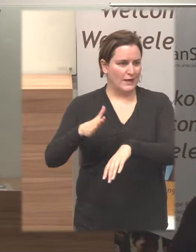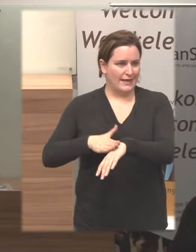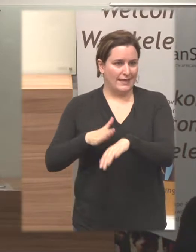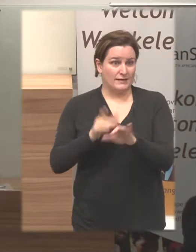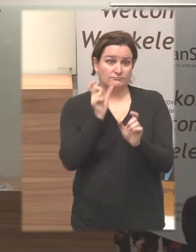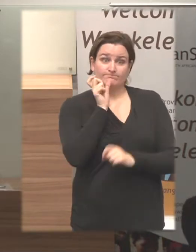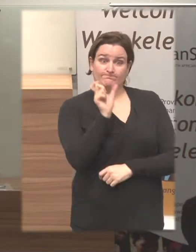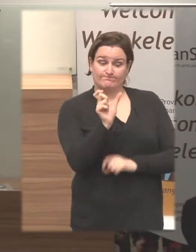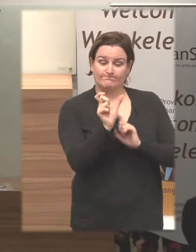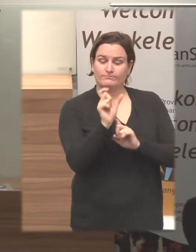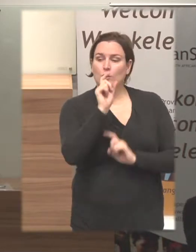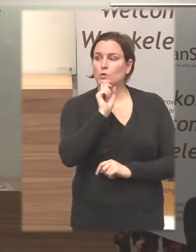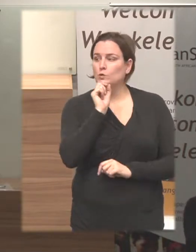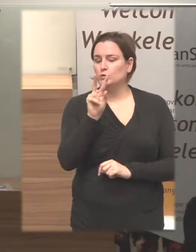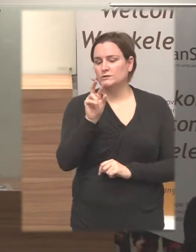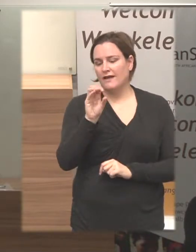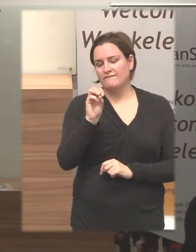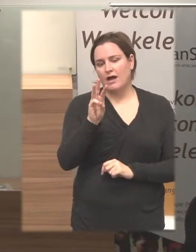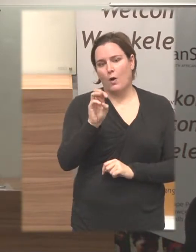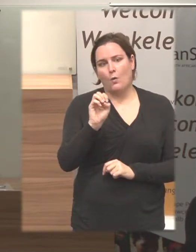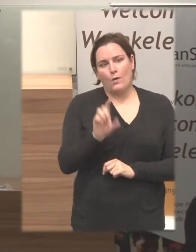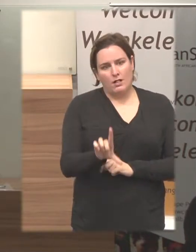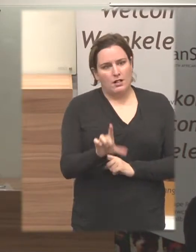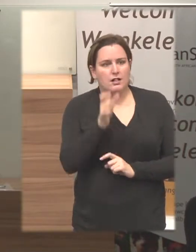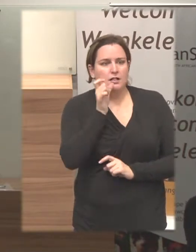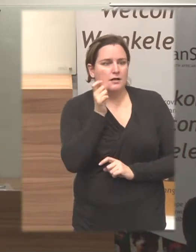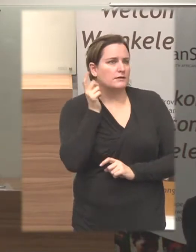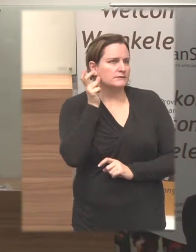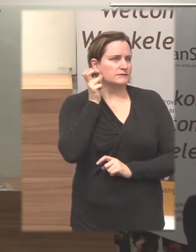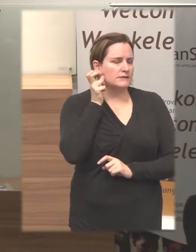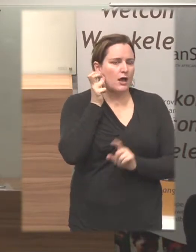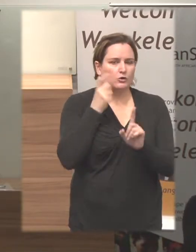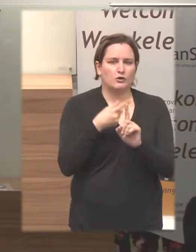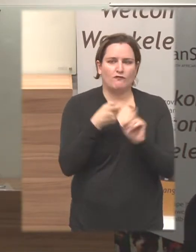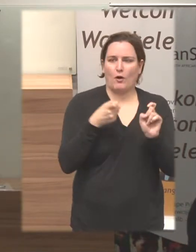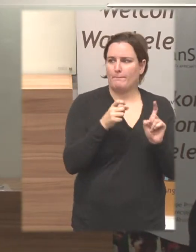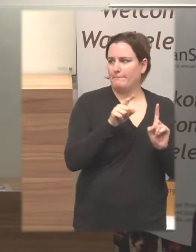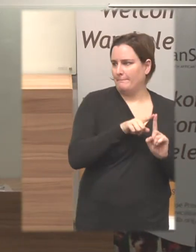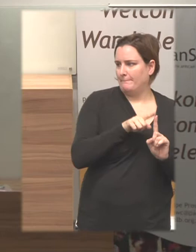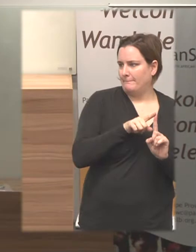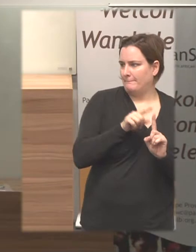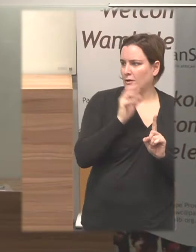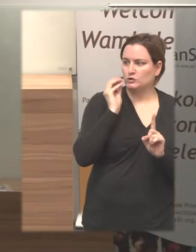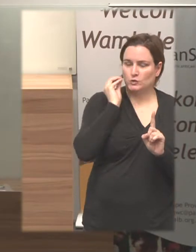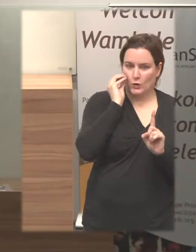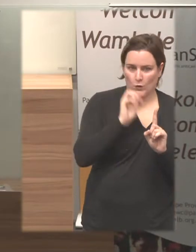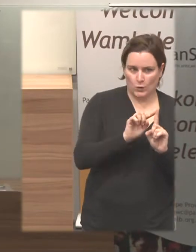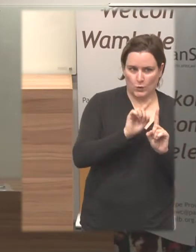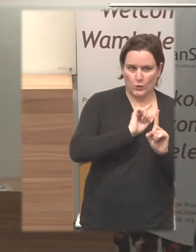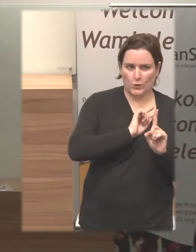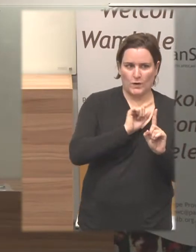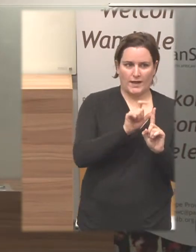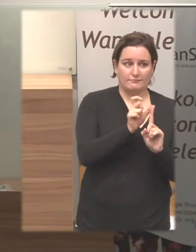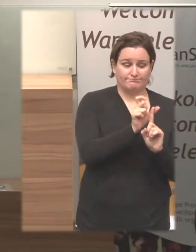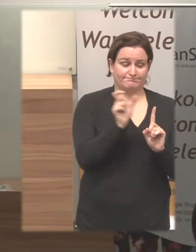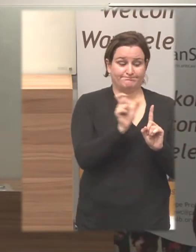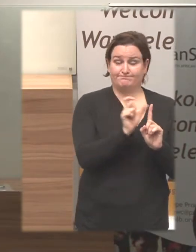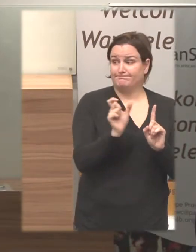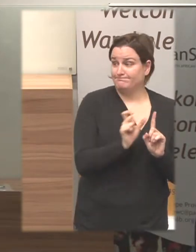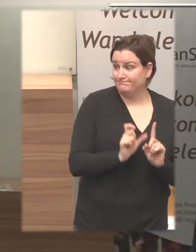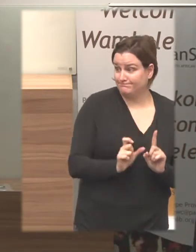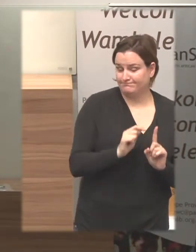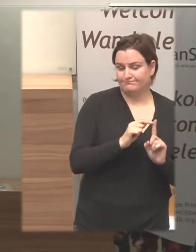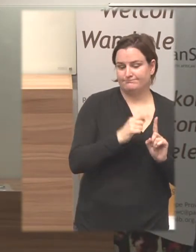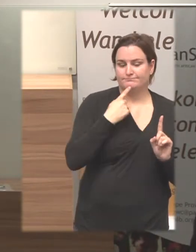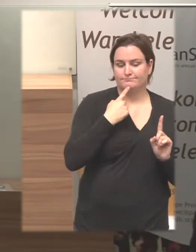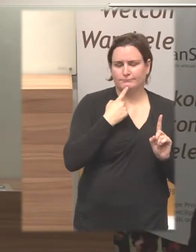using the vowel sounds coming from the isiZulu, because the goose vowel in two would be fronted